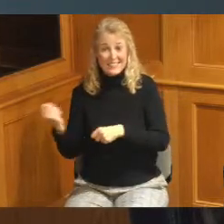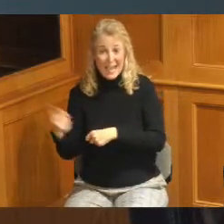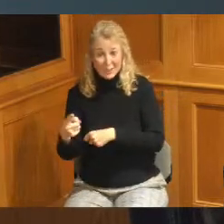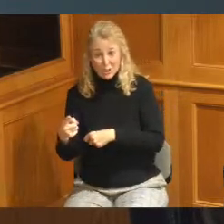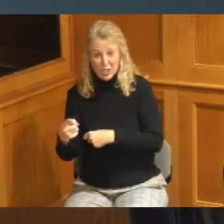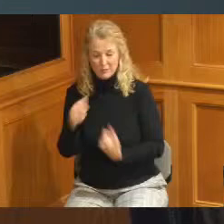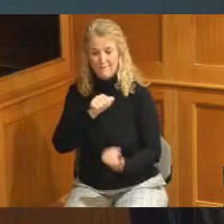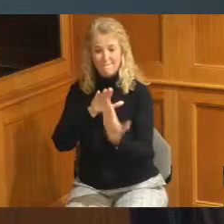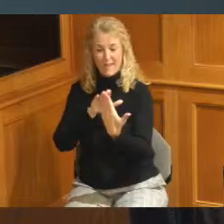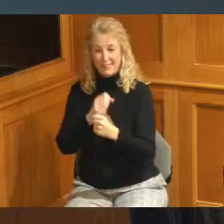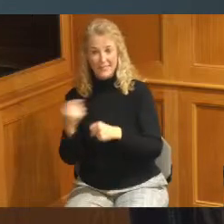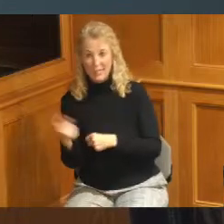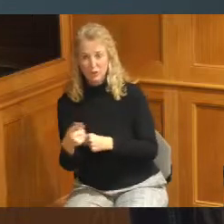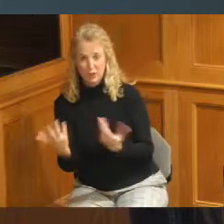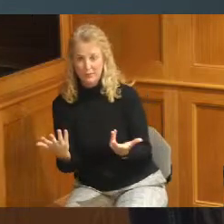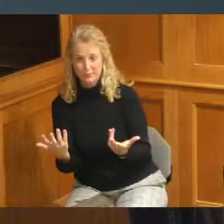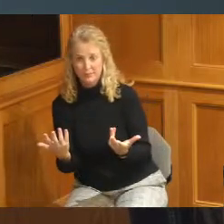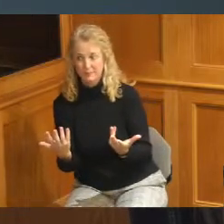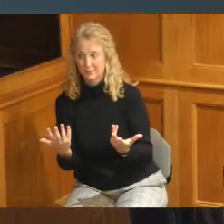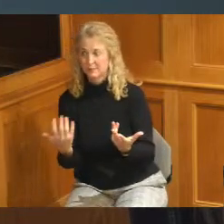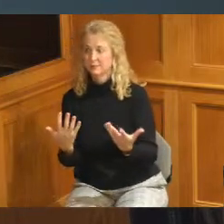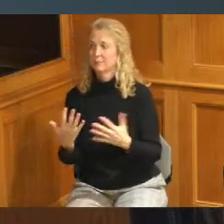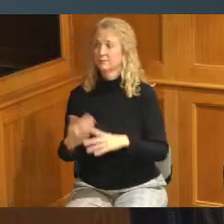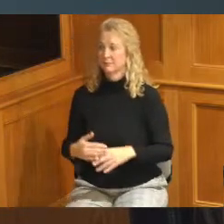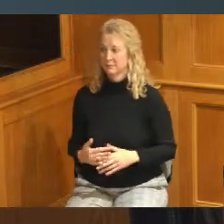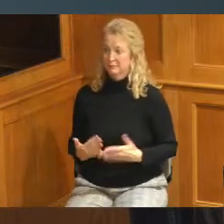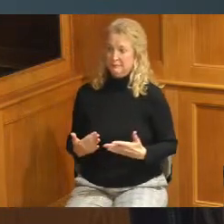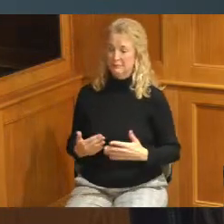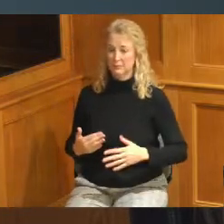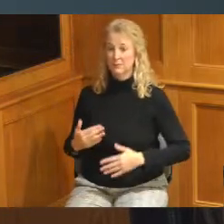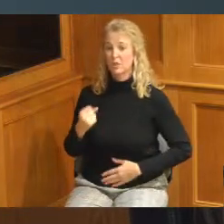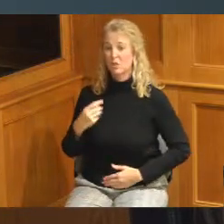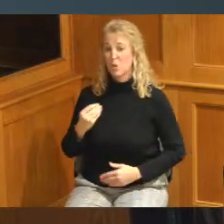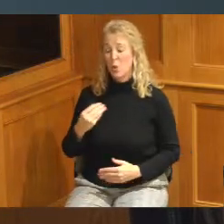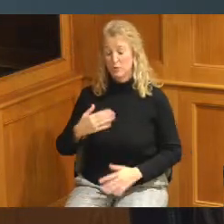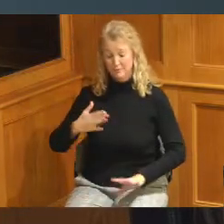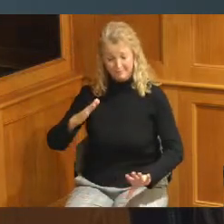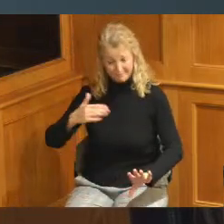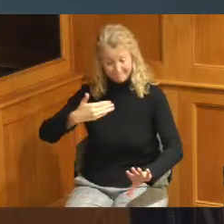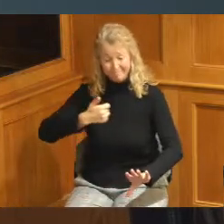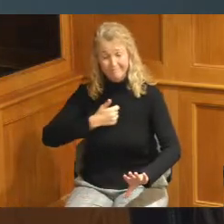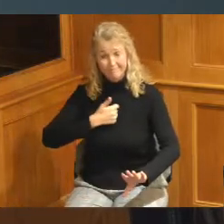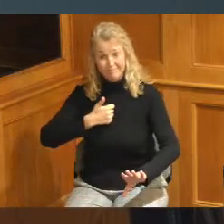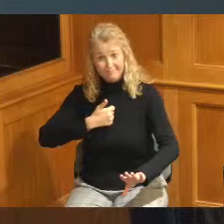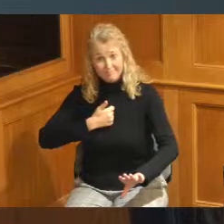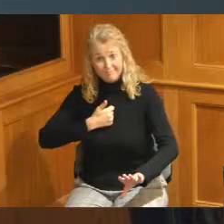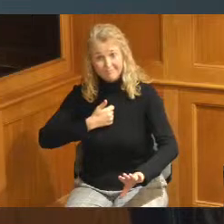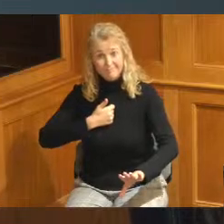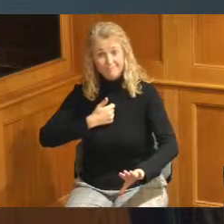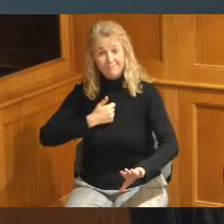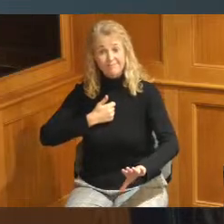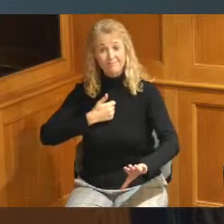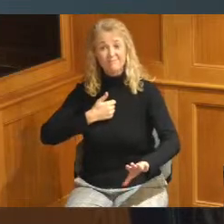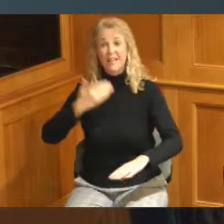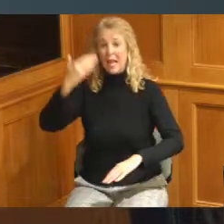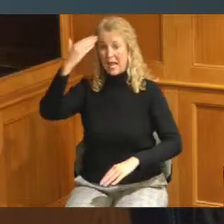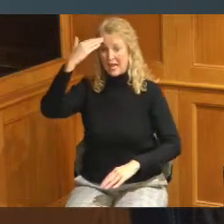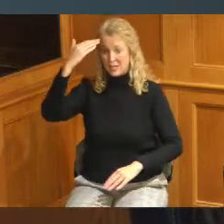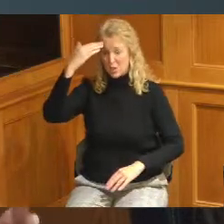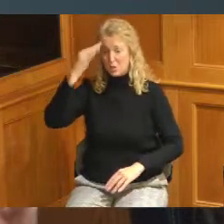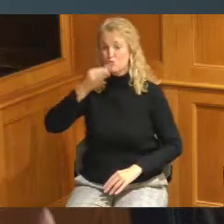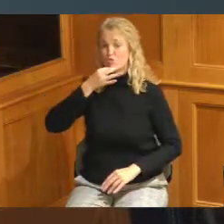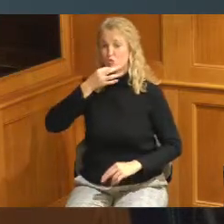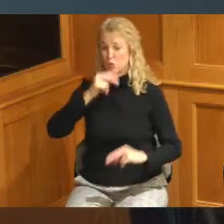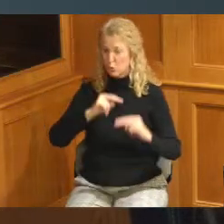have the next time. So I think it would be irresponsible to go in, we're getting ready to go into negotiations,